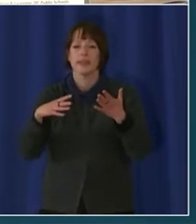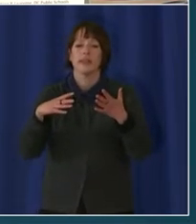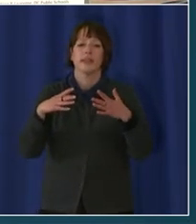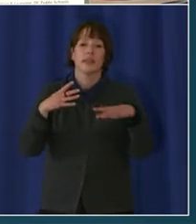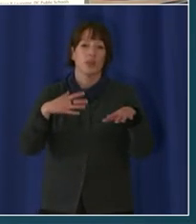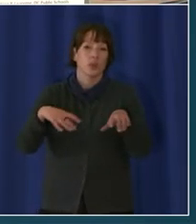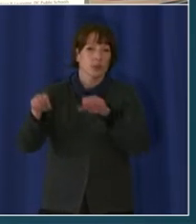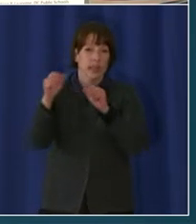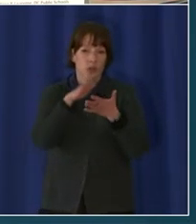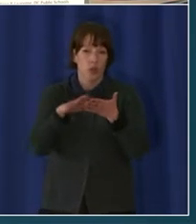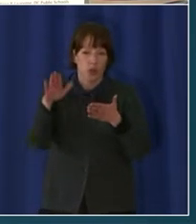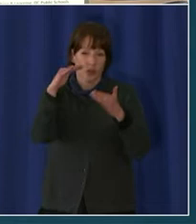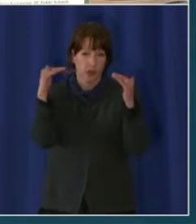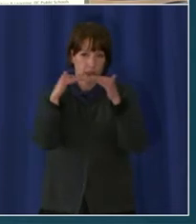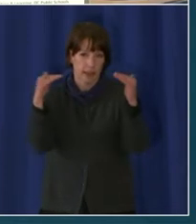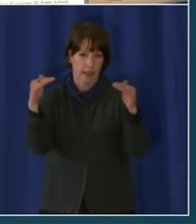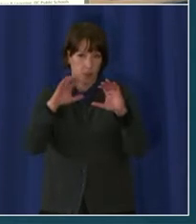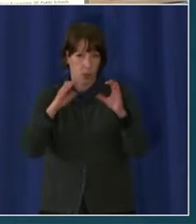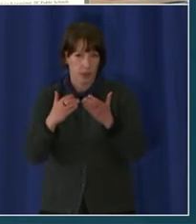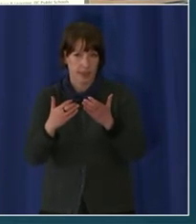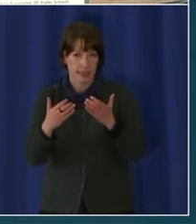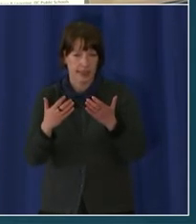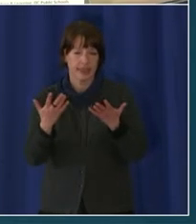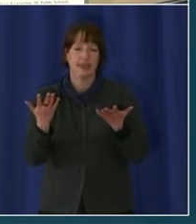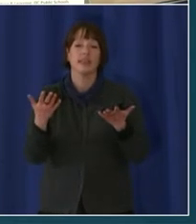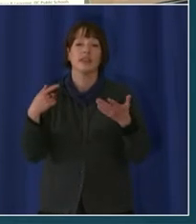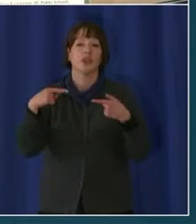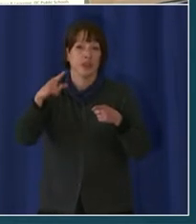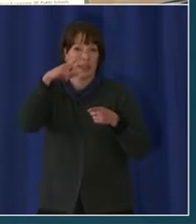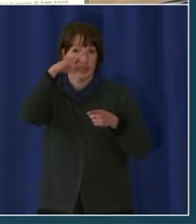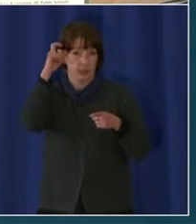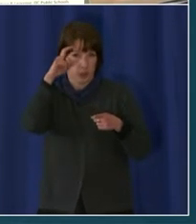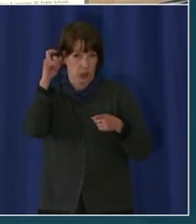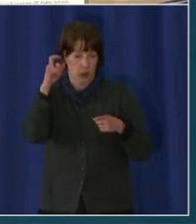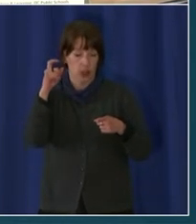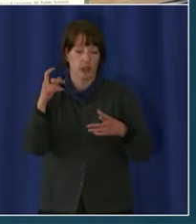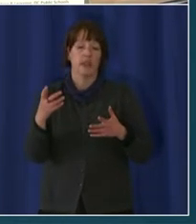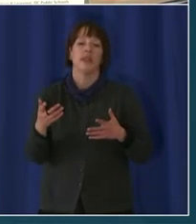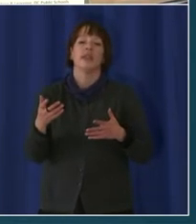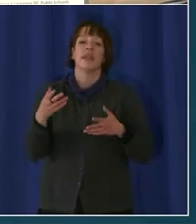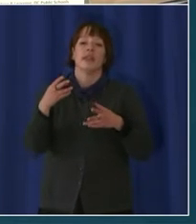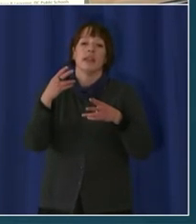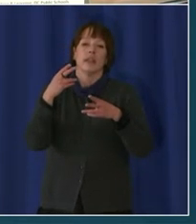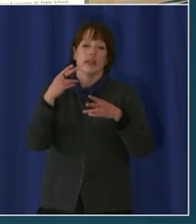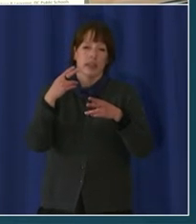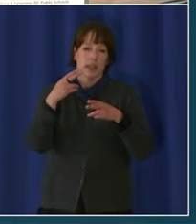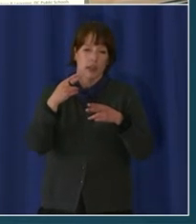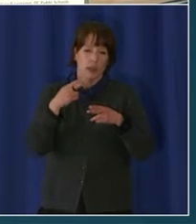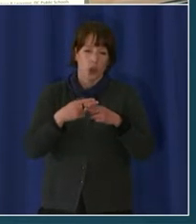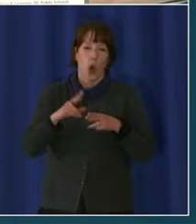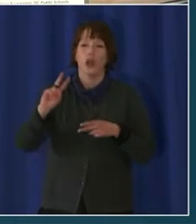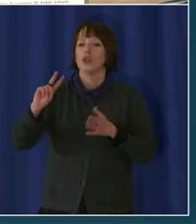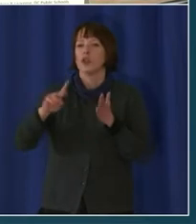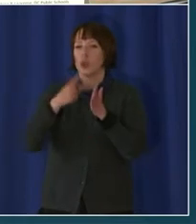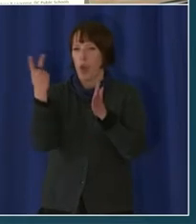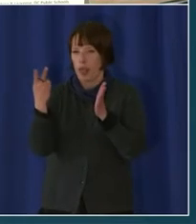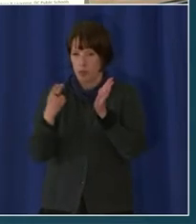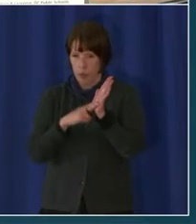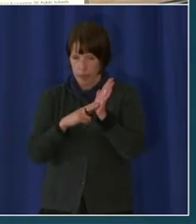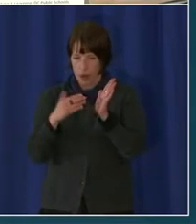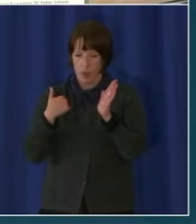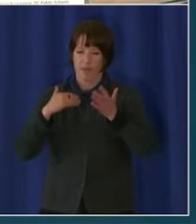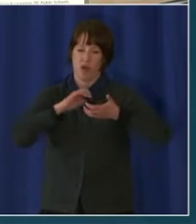to take college level courses. During the summer, high school students. That's something called dual enrollment, and we do